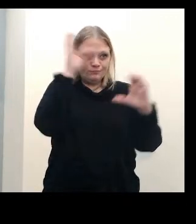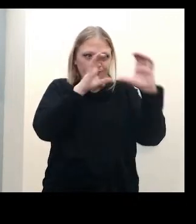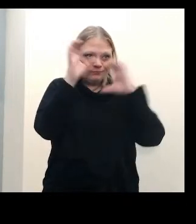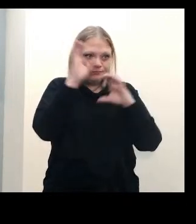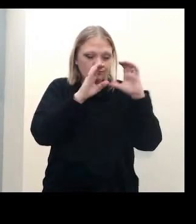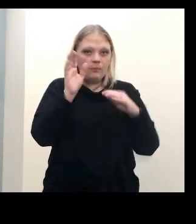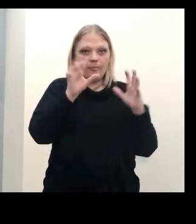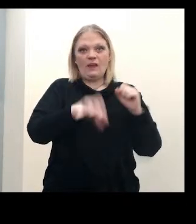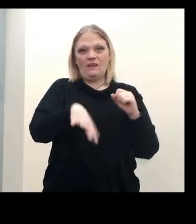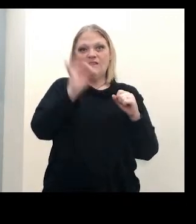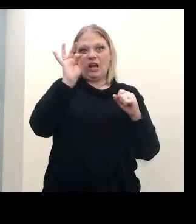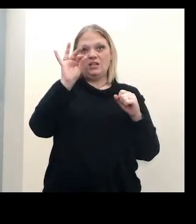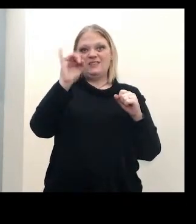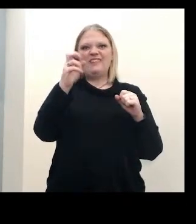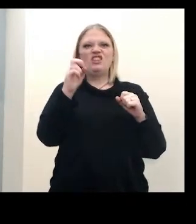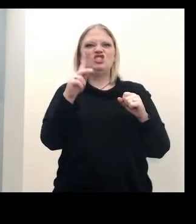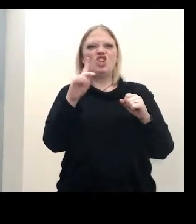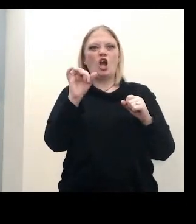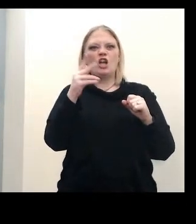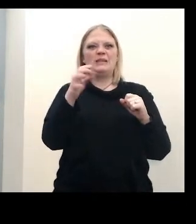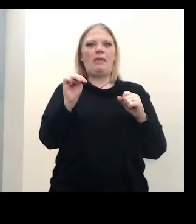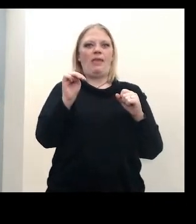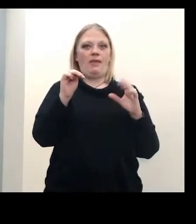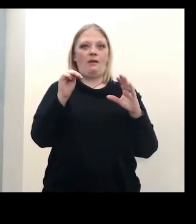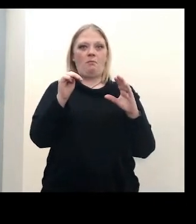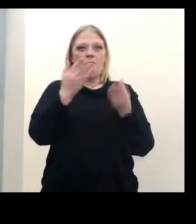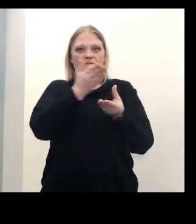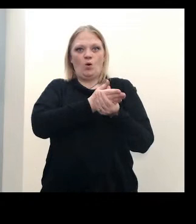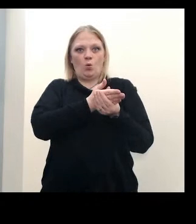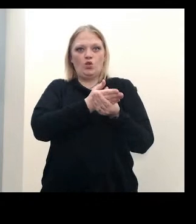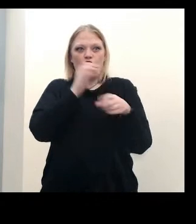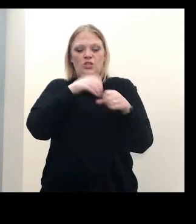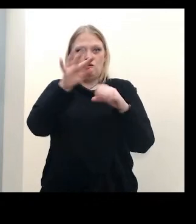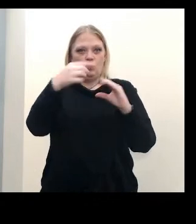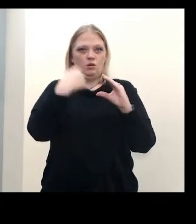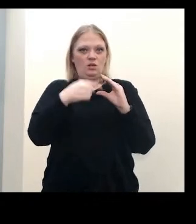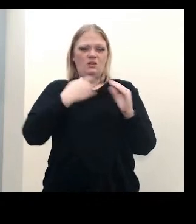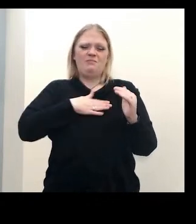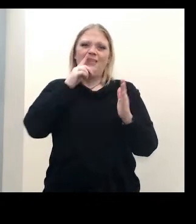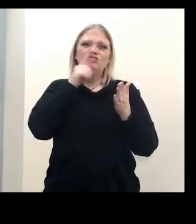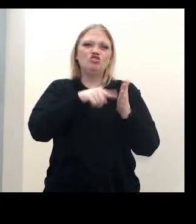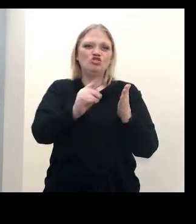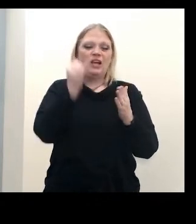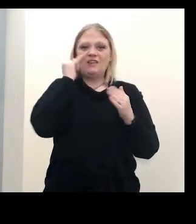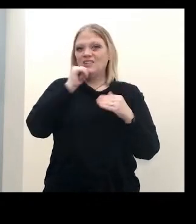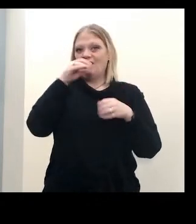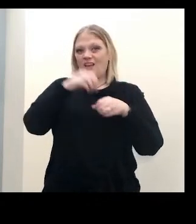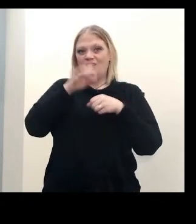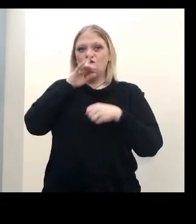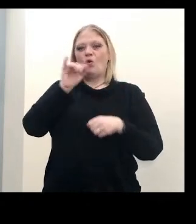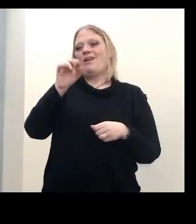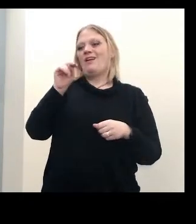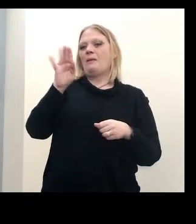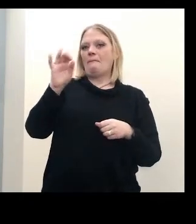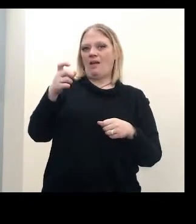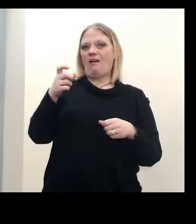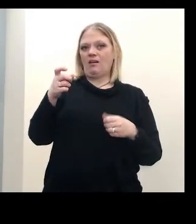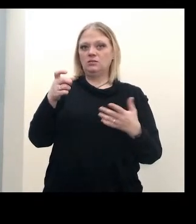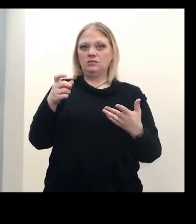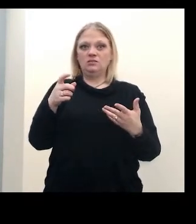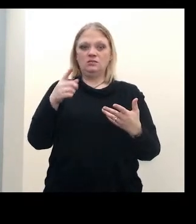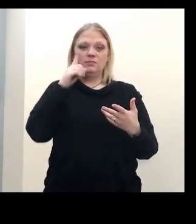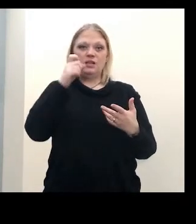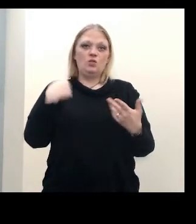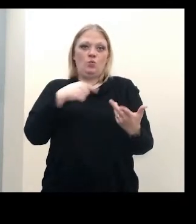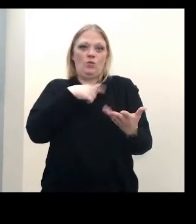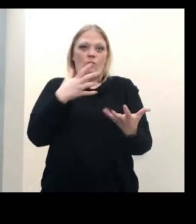our emails in those folders. So please check those folders if you're in that category and you haven't already received an email from